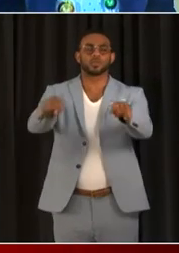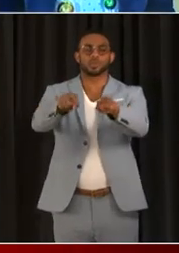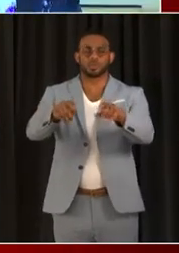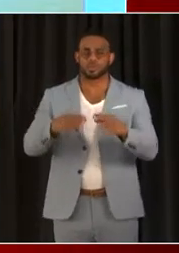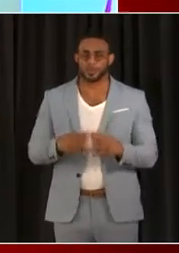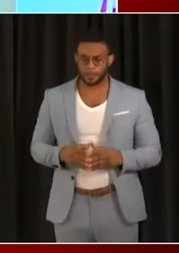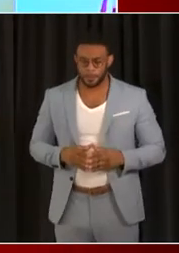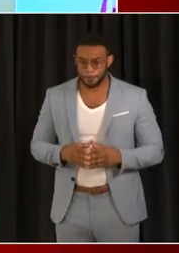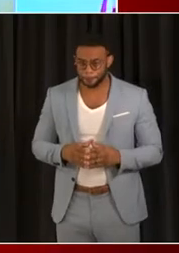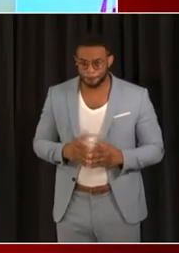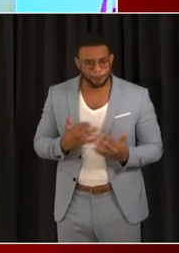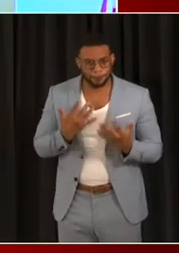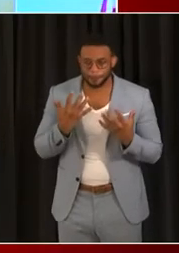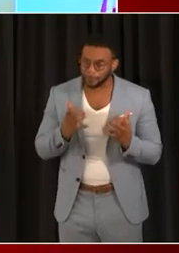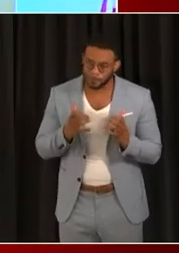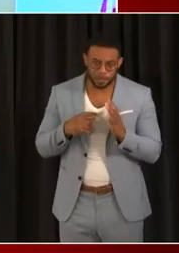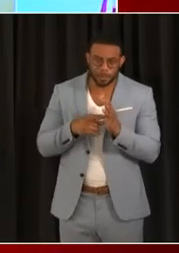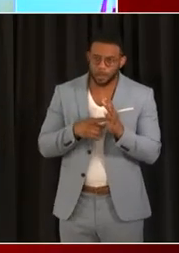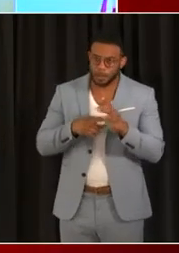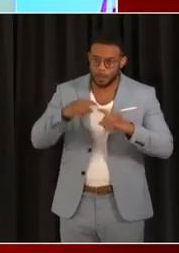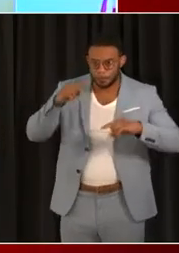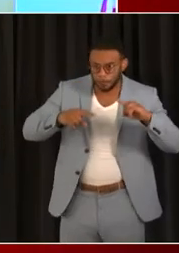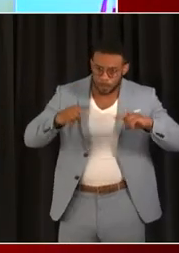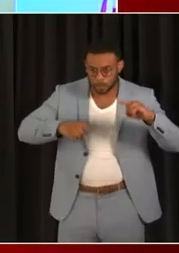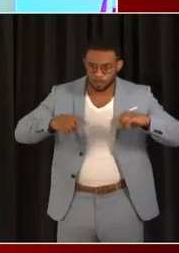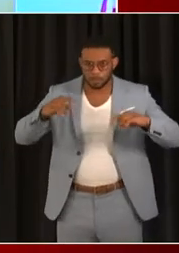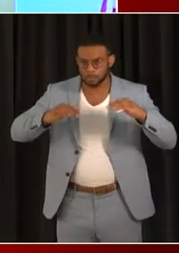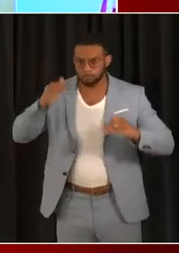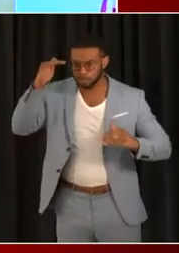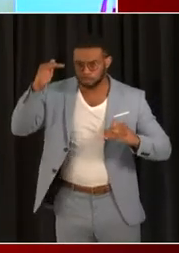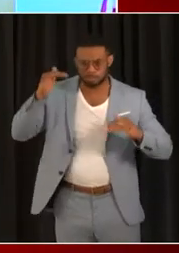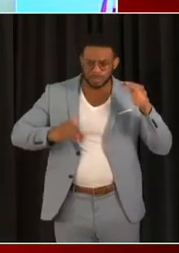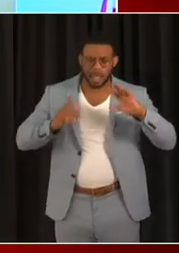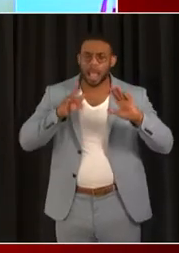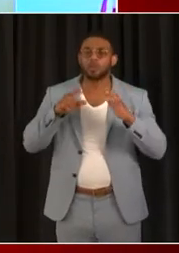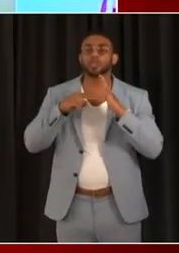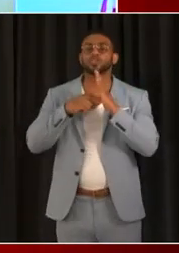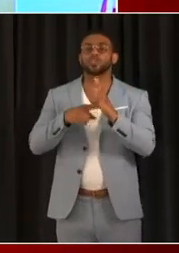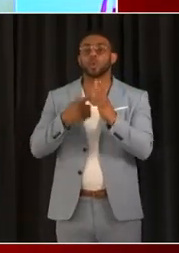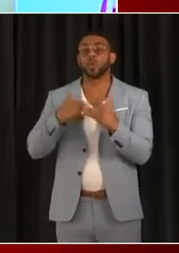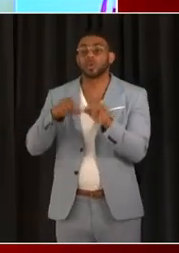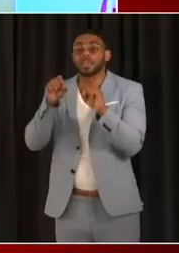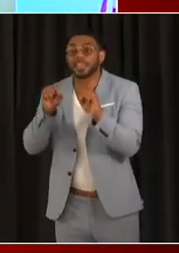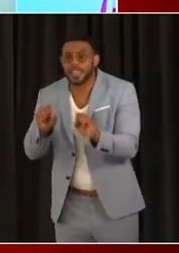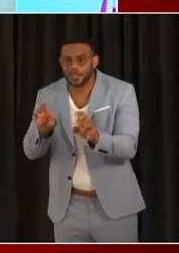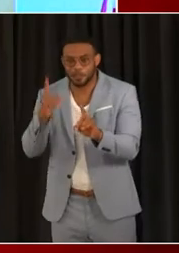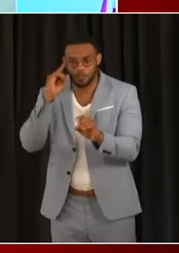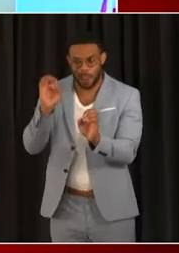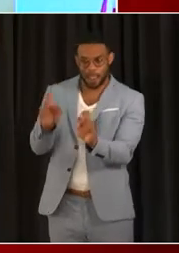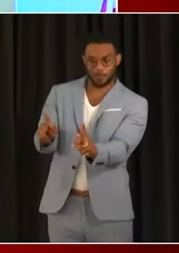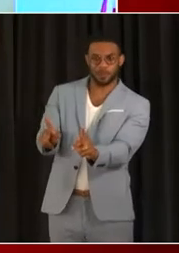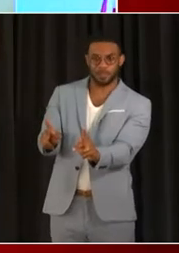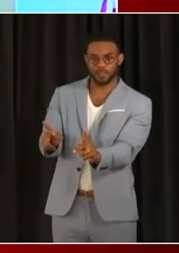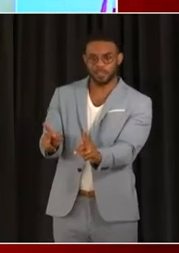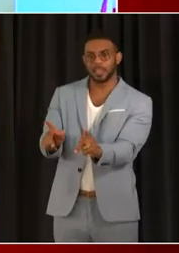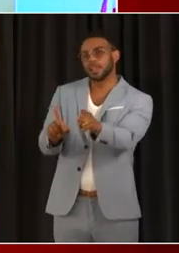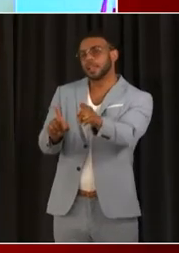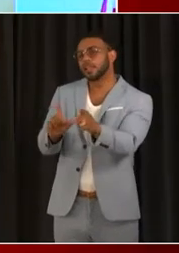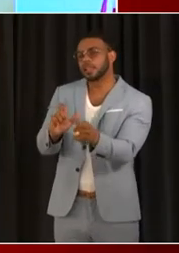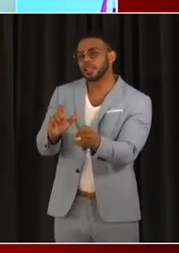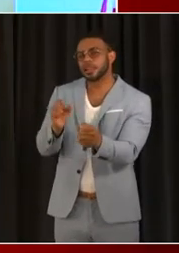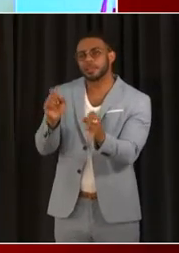you. I didn't want to show a bunch of disparities. I really wanted to show the opportunity. That there's